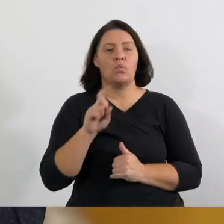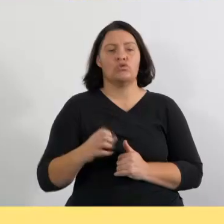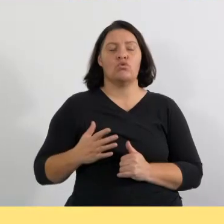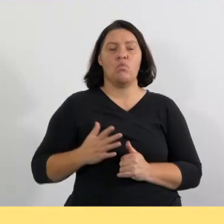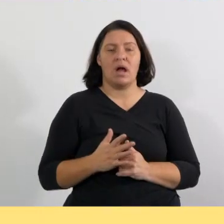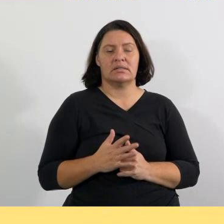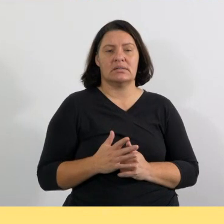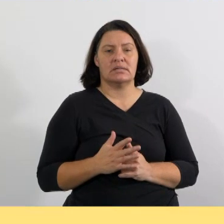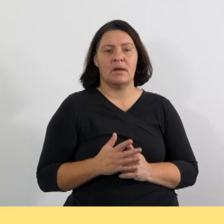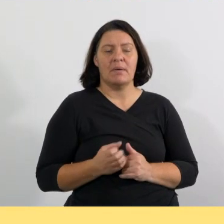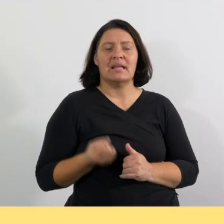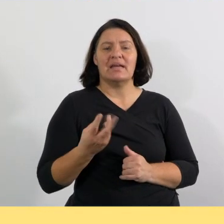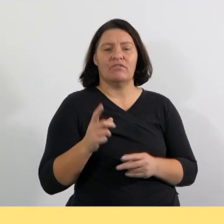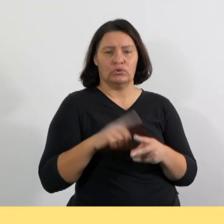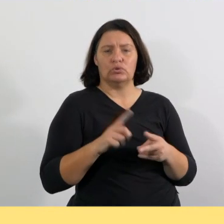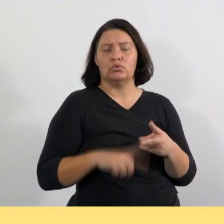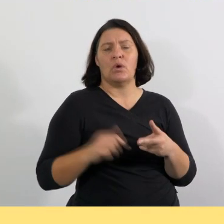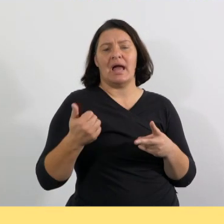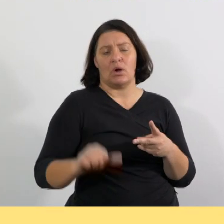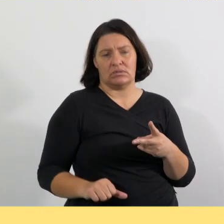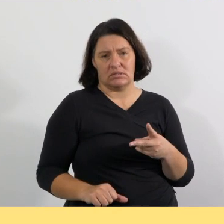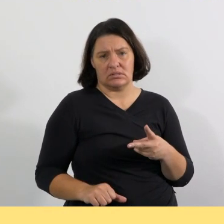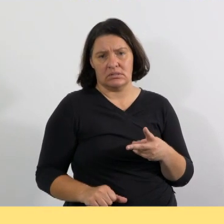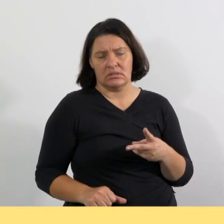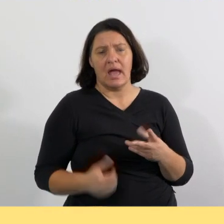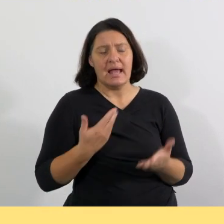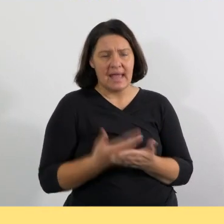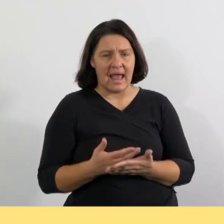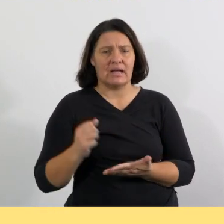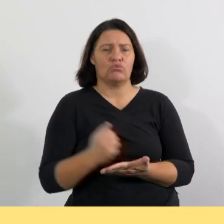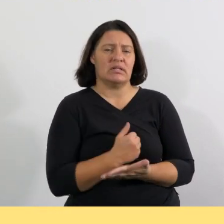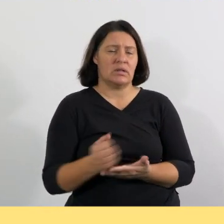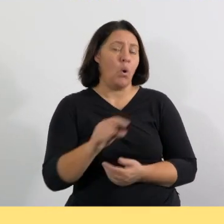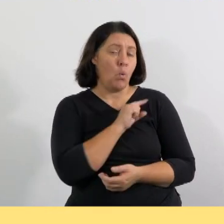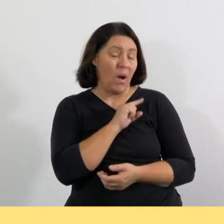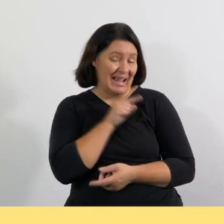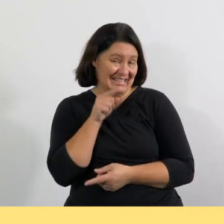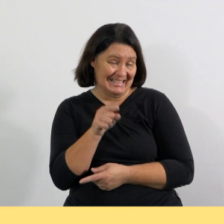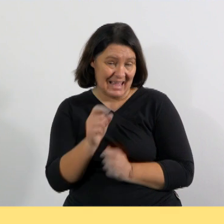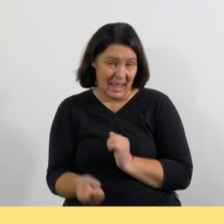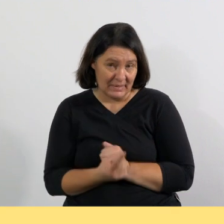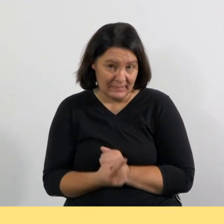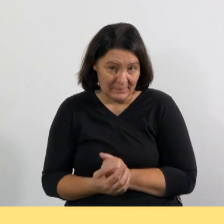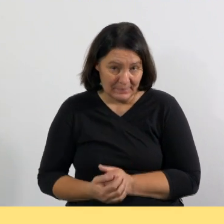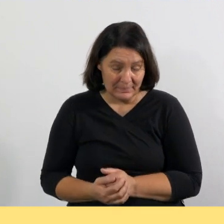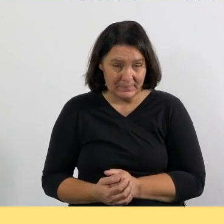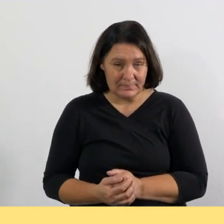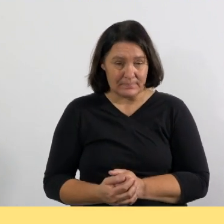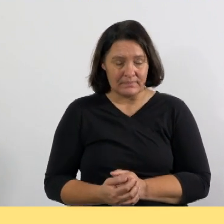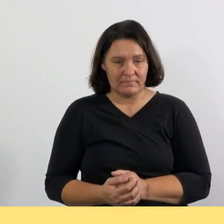to give 2 accounts that could possibly be credited as a result of that